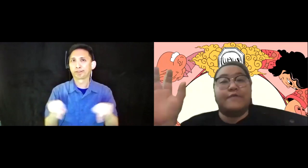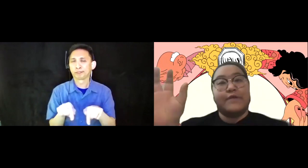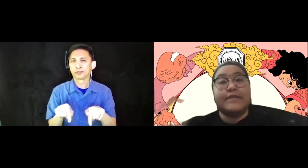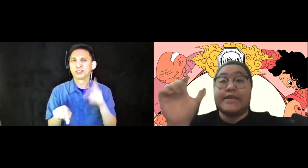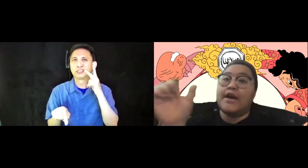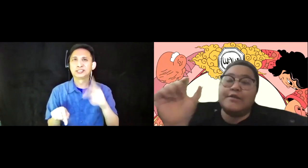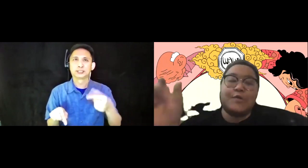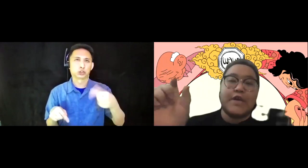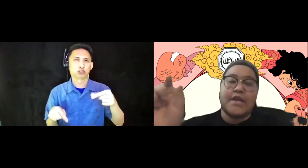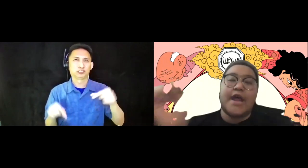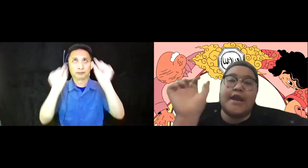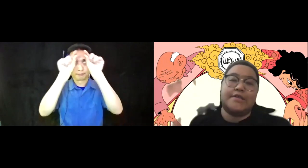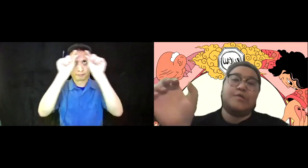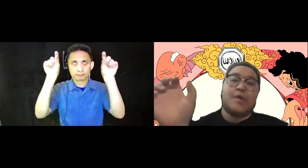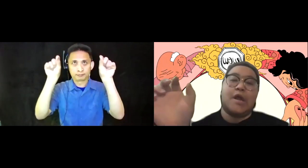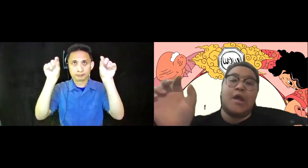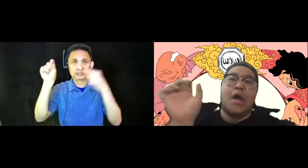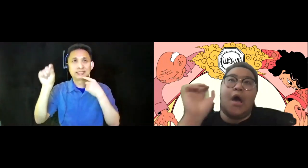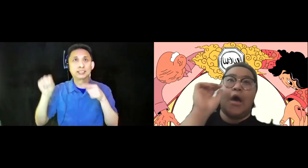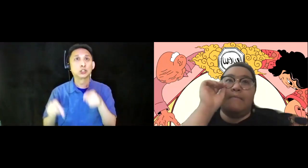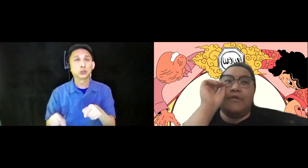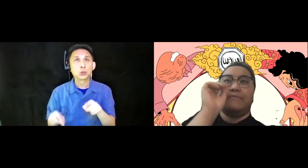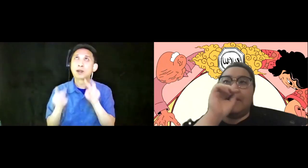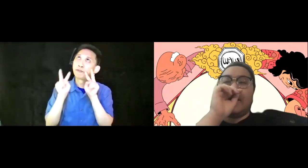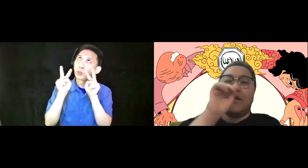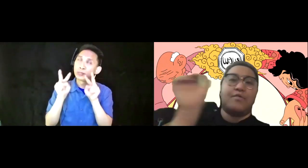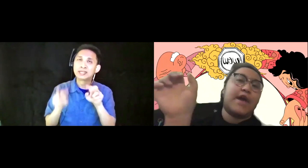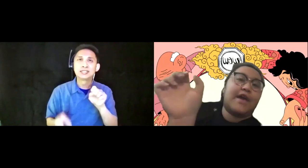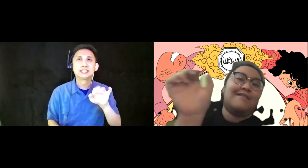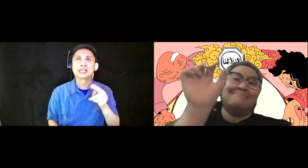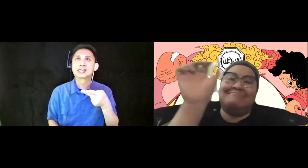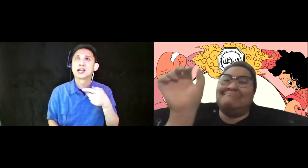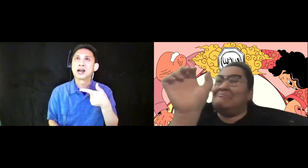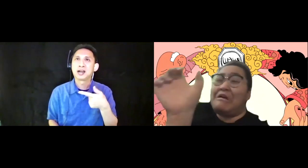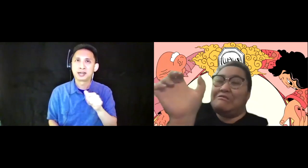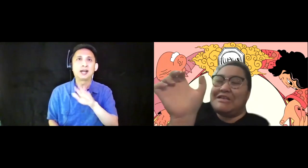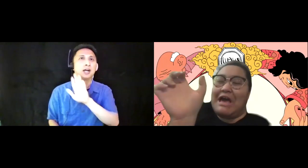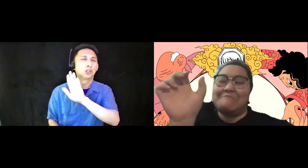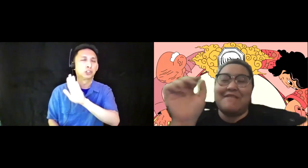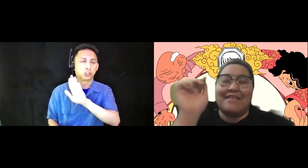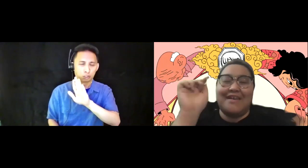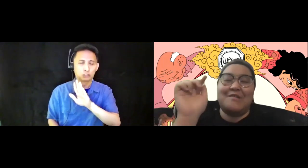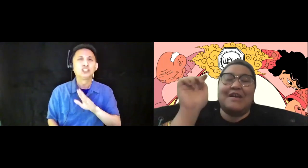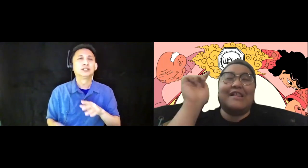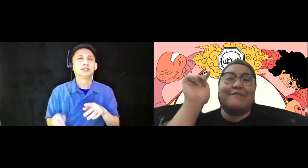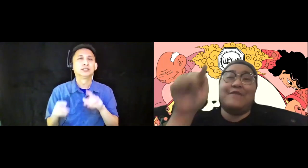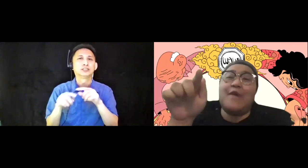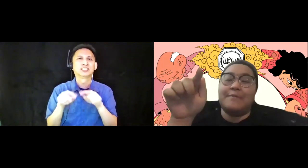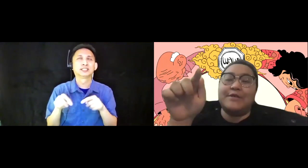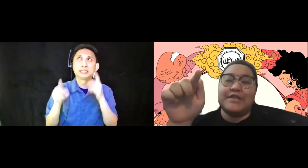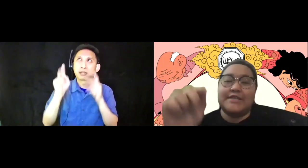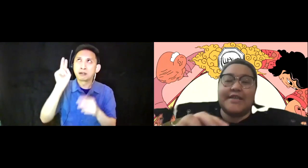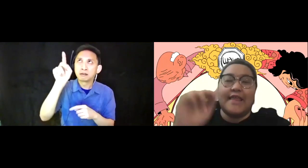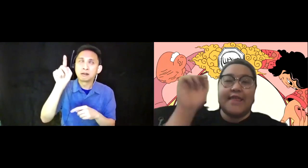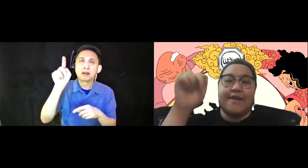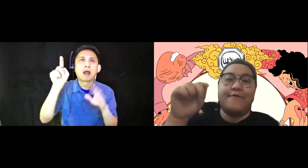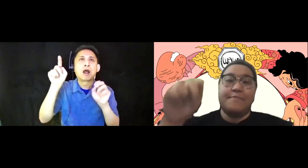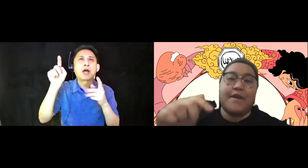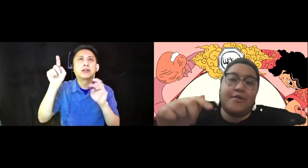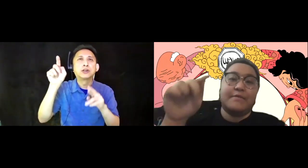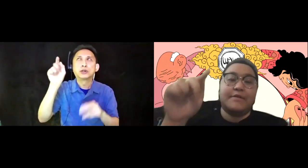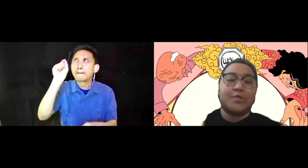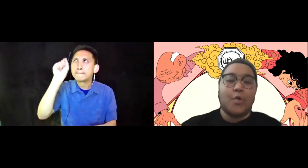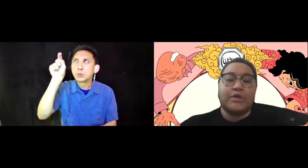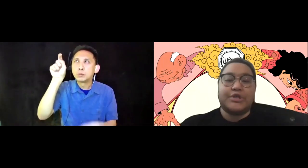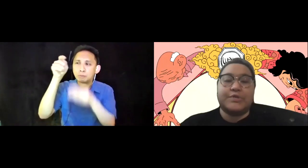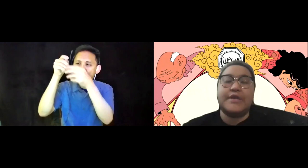you are viewing Singha's screen, and next to it, there'll be like a gray other tab, and there you can click view options. And then from there,